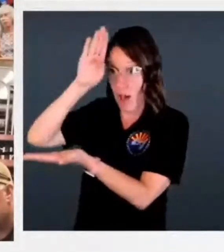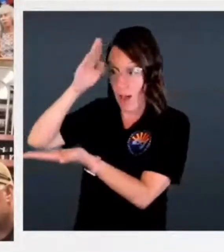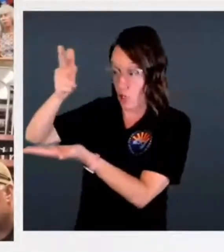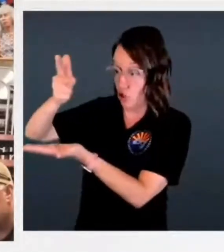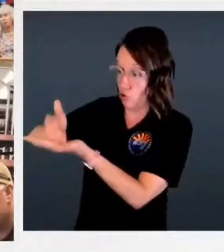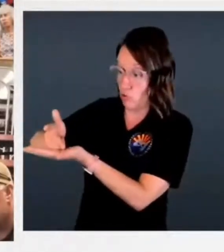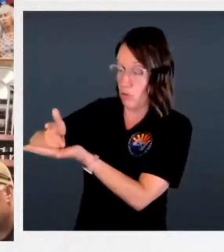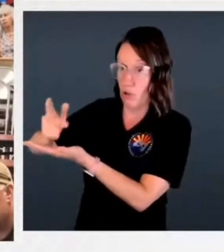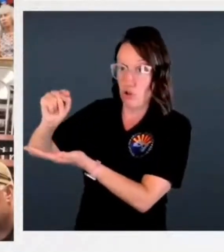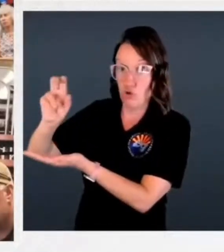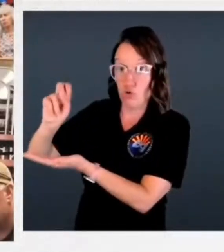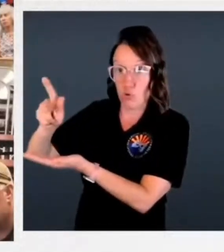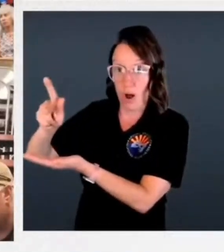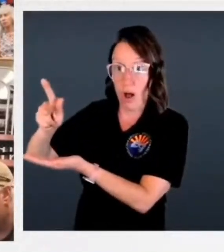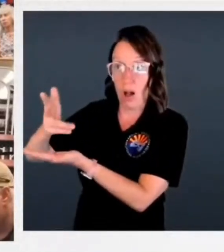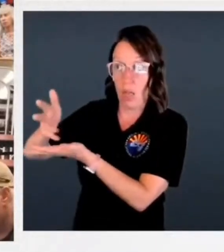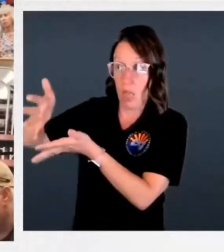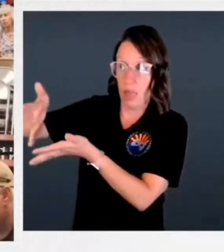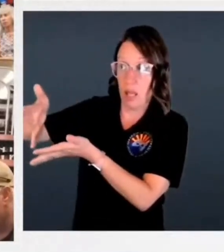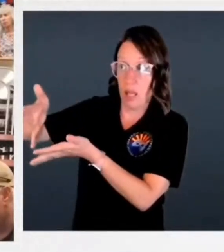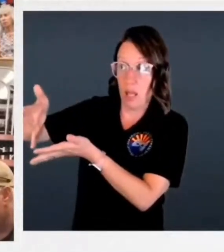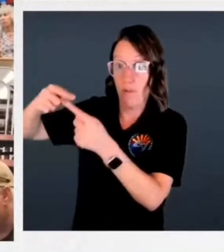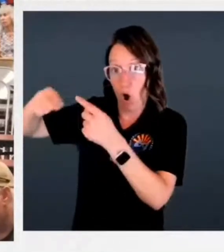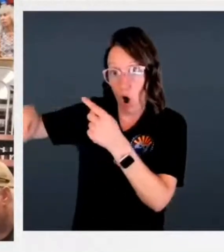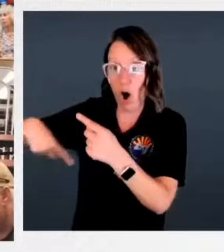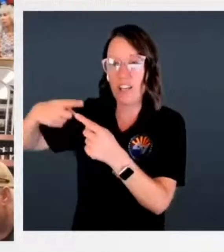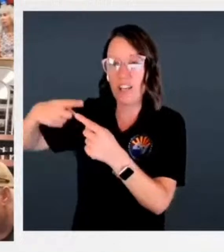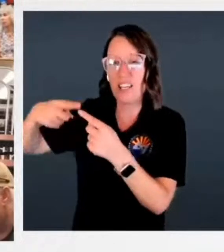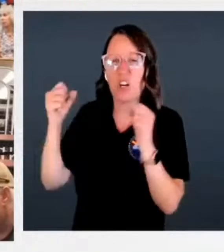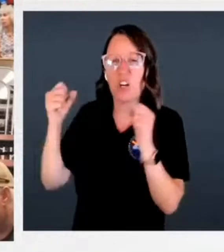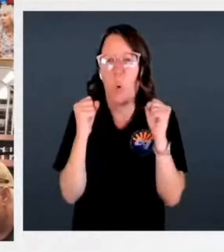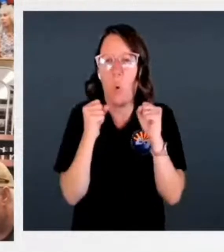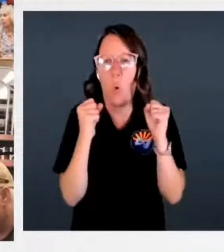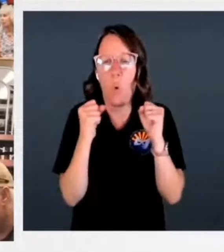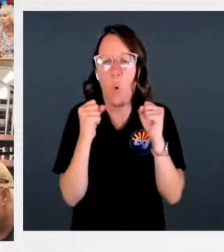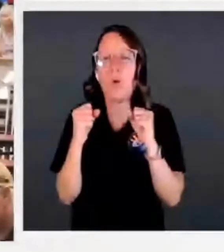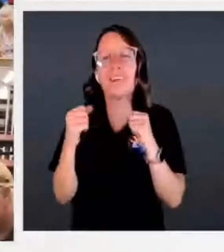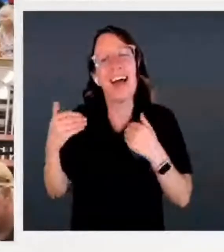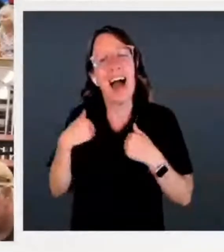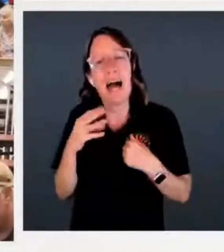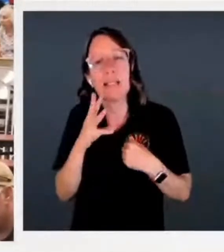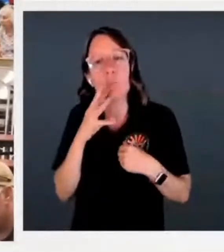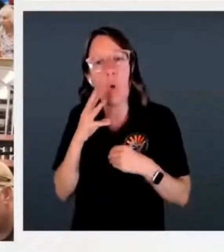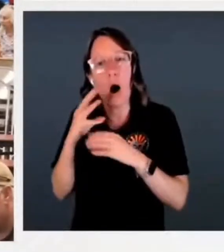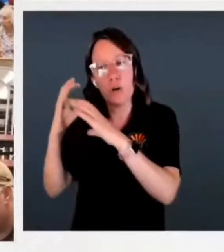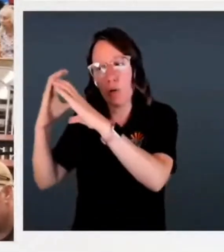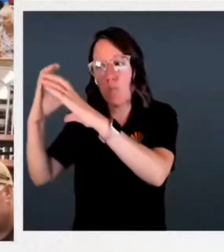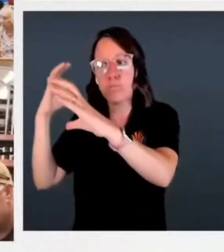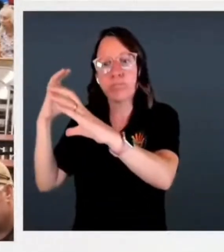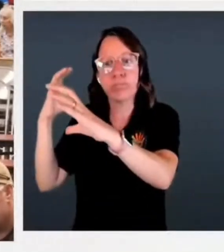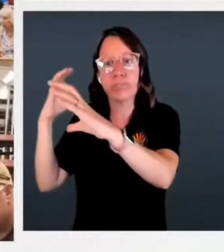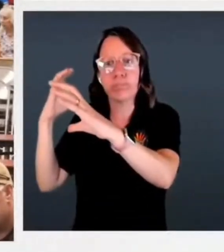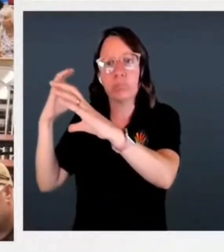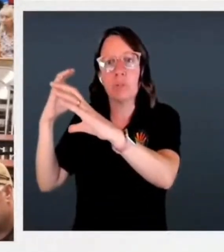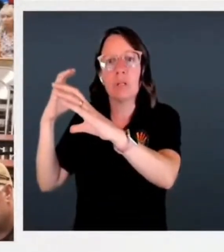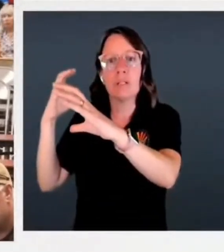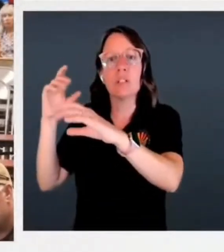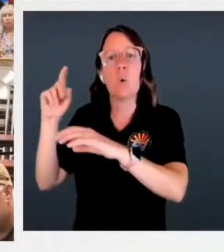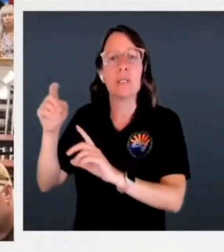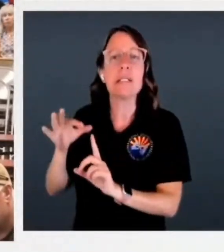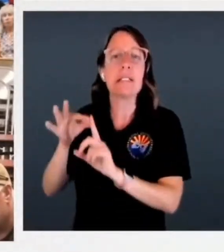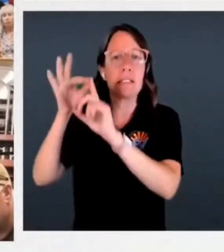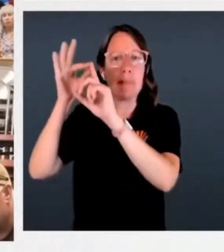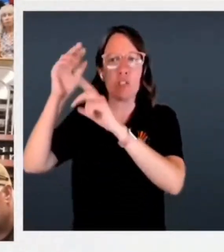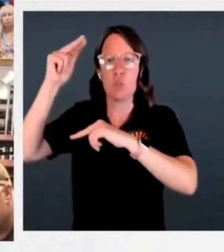doesn't work. Water comes out, not ice, right? And so I believe, and I hope I get